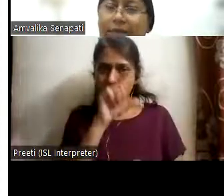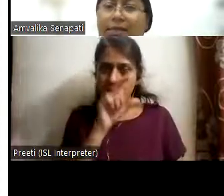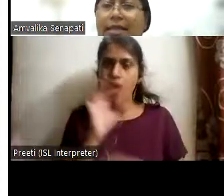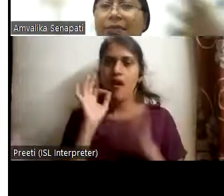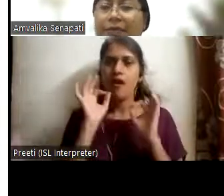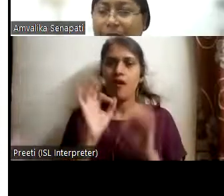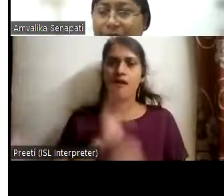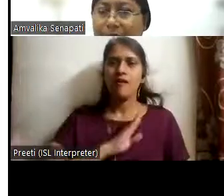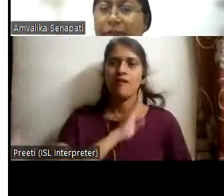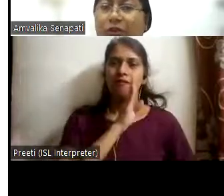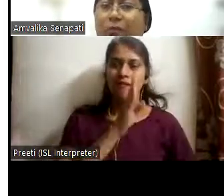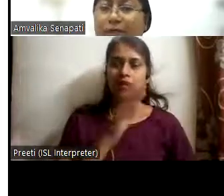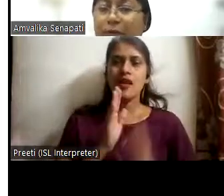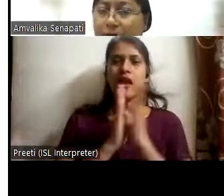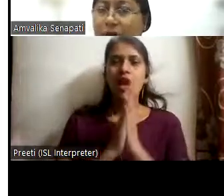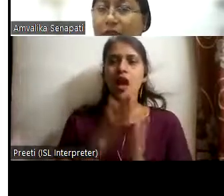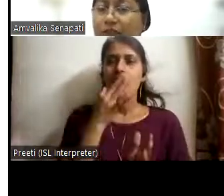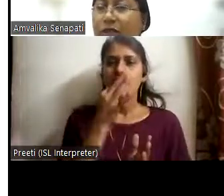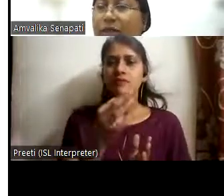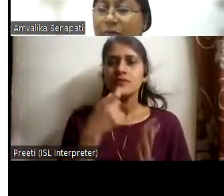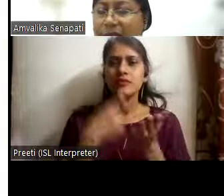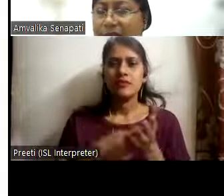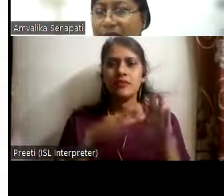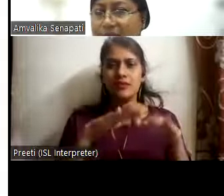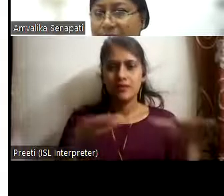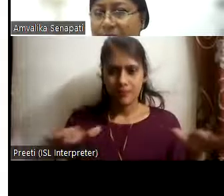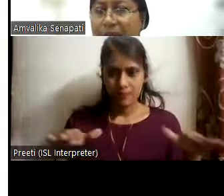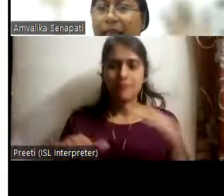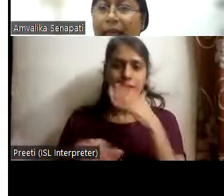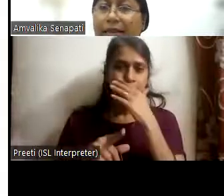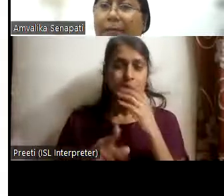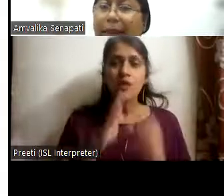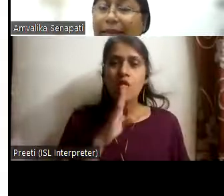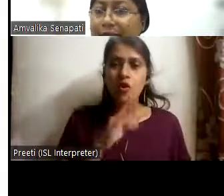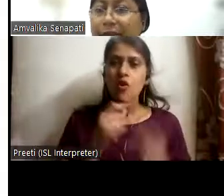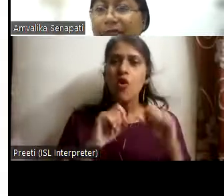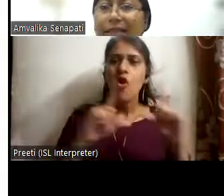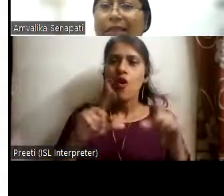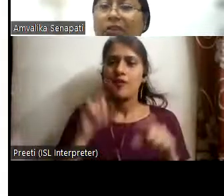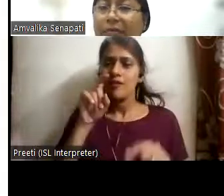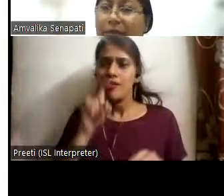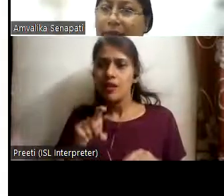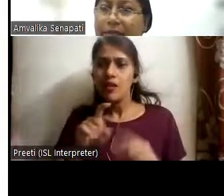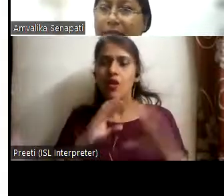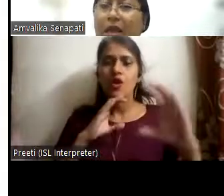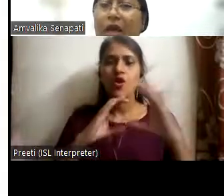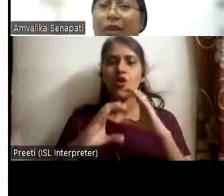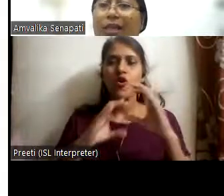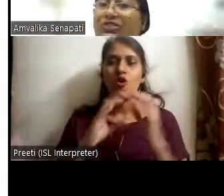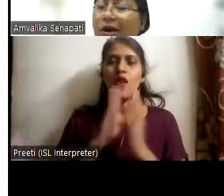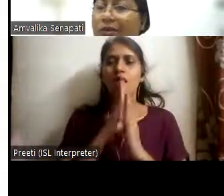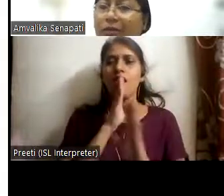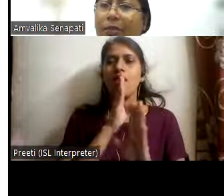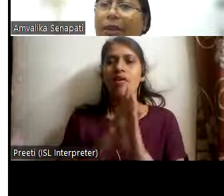hearing aid, tell the receptionist that you please switch on the loop induction system, and the magnetic field that will be created